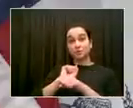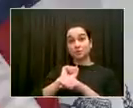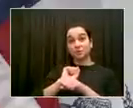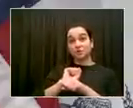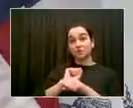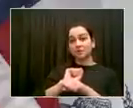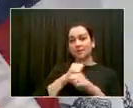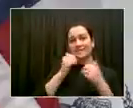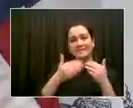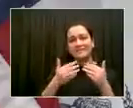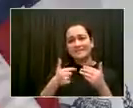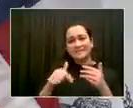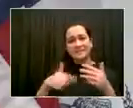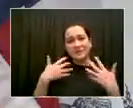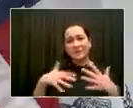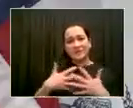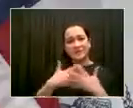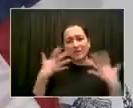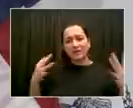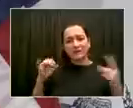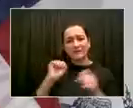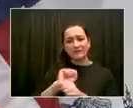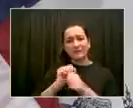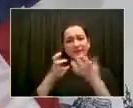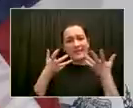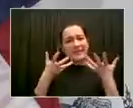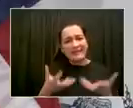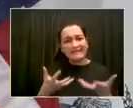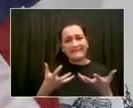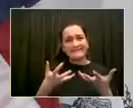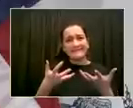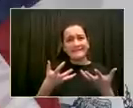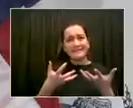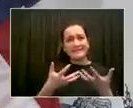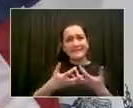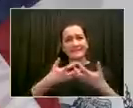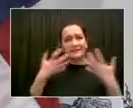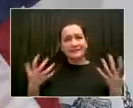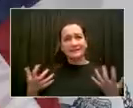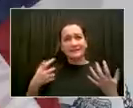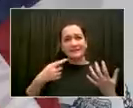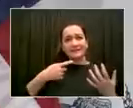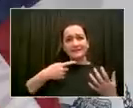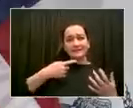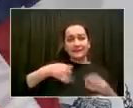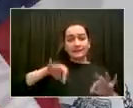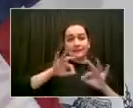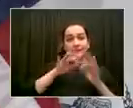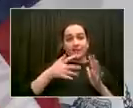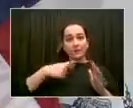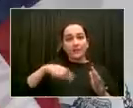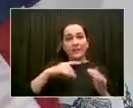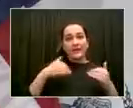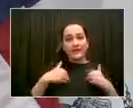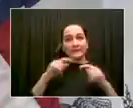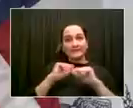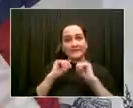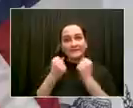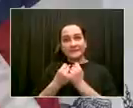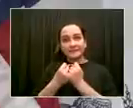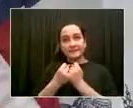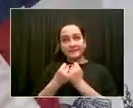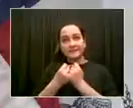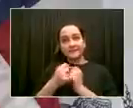We have to get a huge amount done. There's no place like New York City Hall in terms of how much has to get done each day, the intensity of the issues,